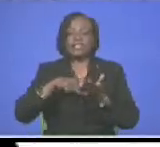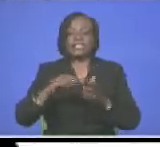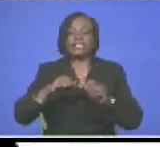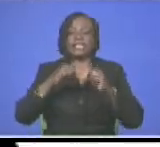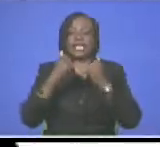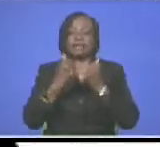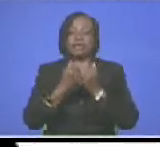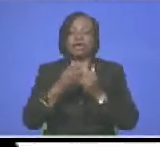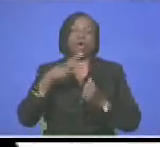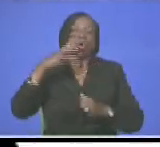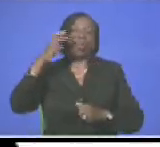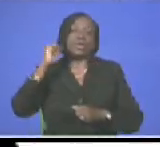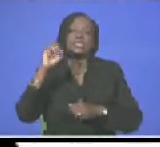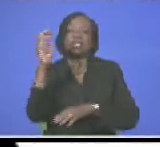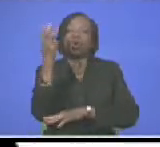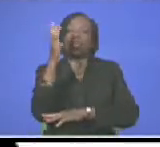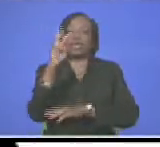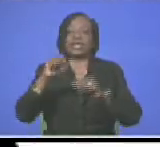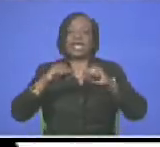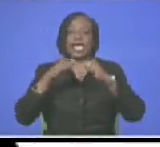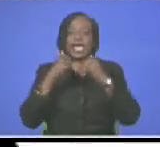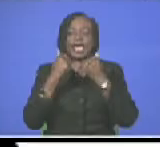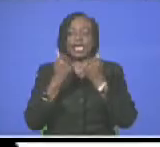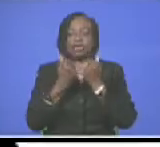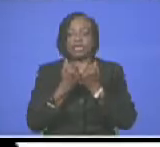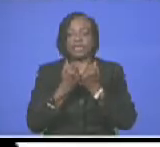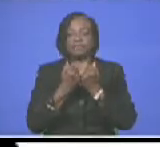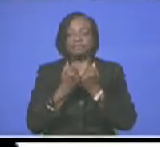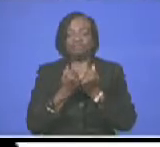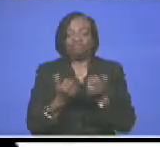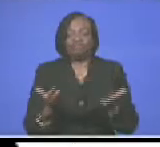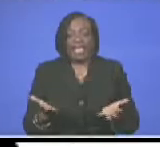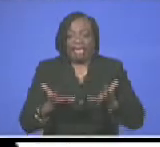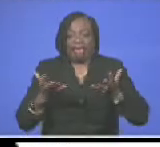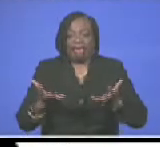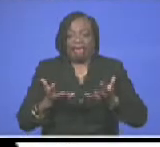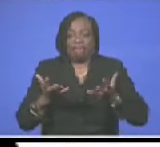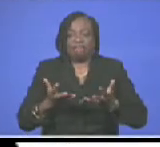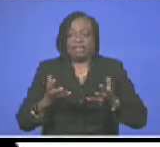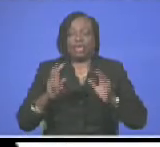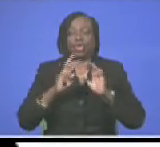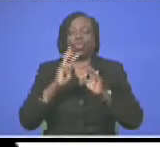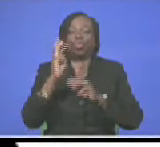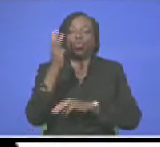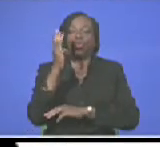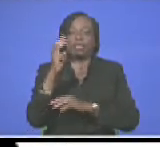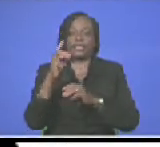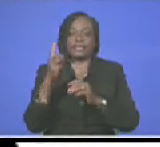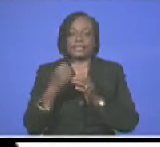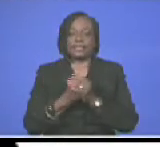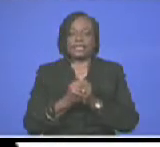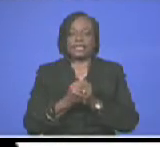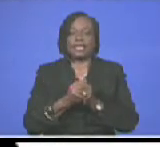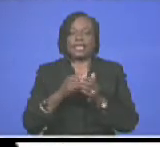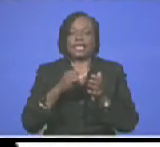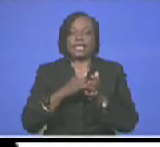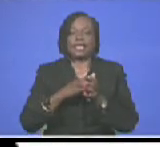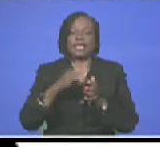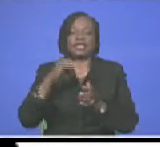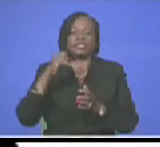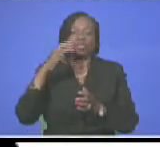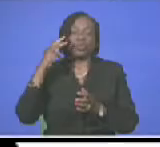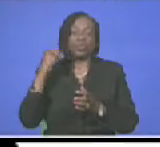wooded area. It used to be heavily and densely wooded. It was a blight on the